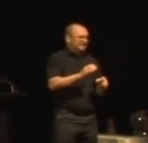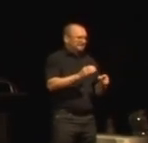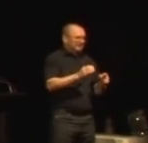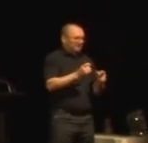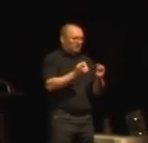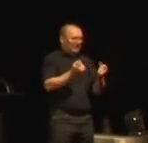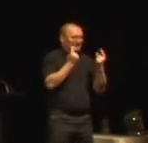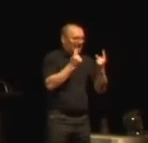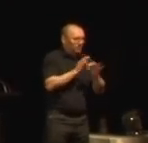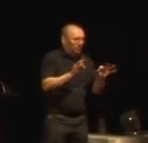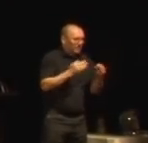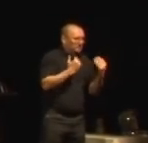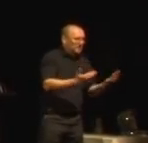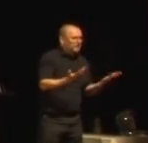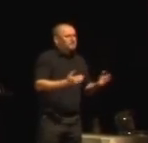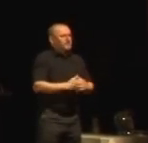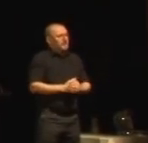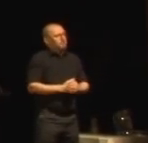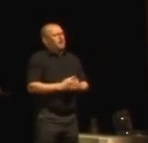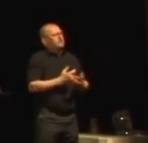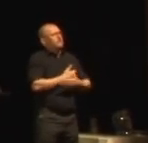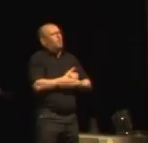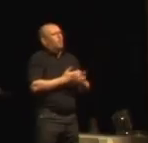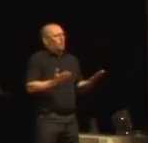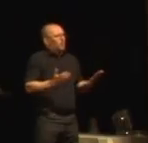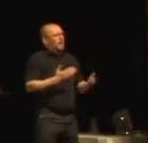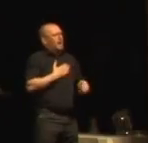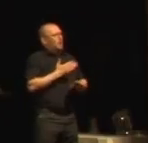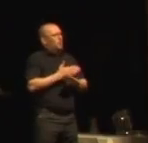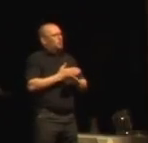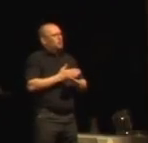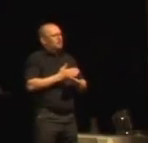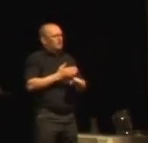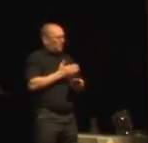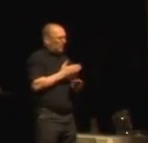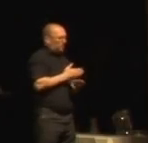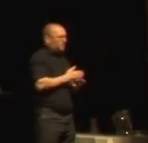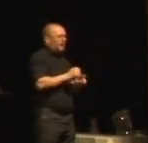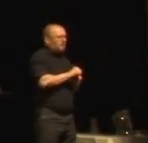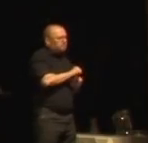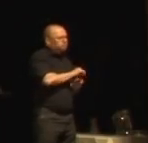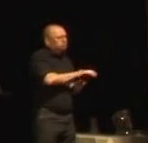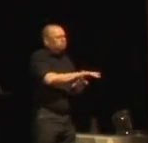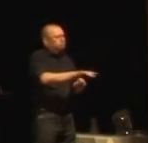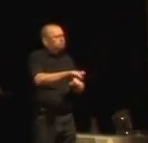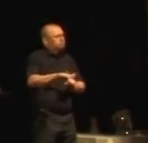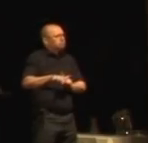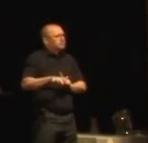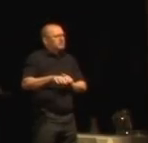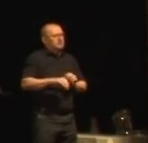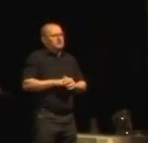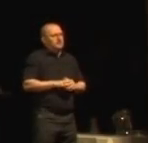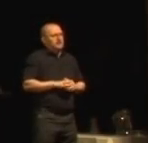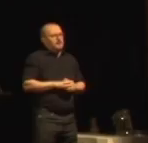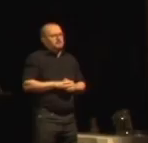I think all the work that we do has ripple effects in the world. So Mozillians in Brazil used our CPG as